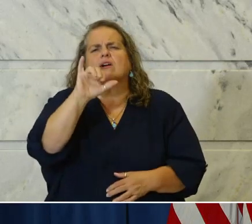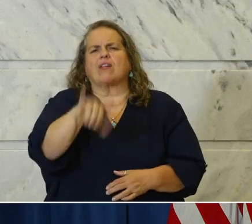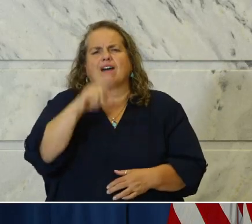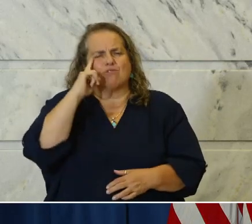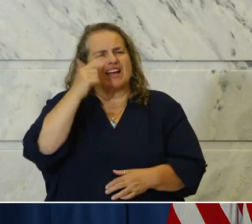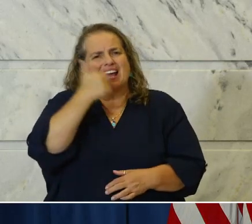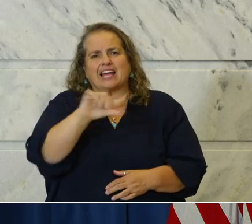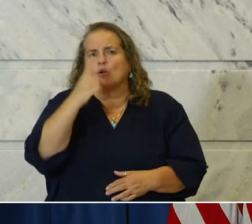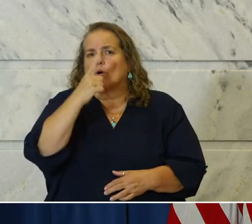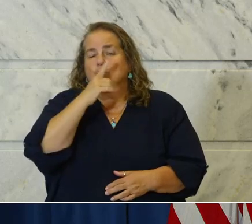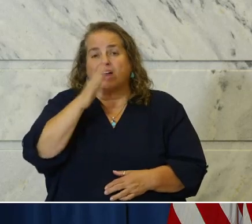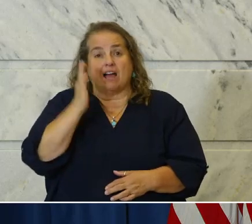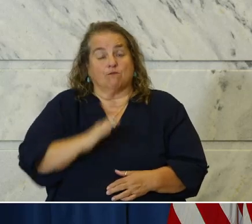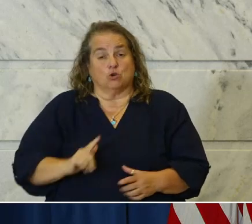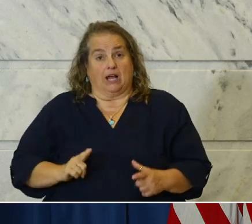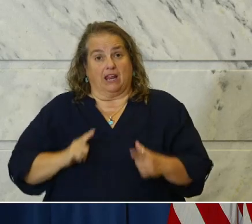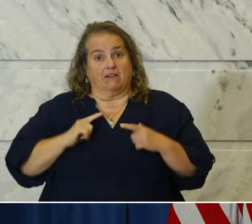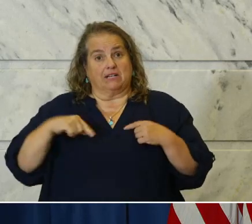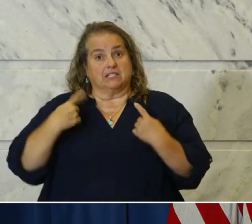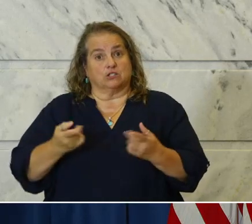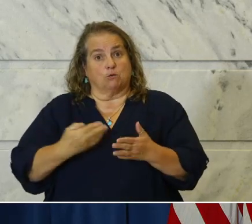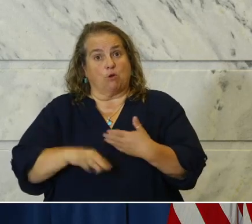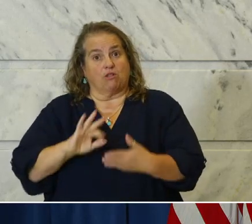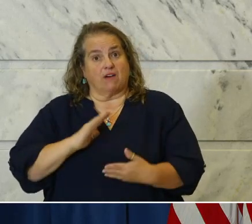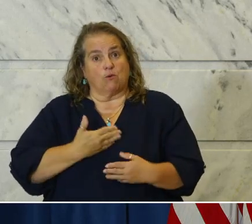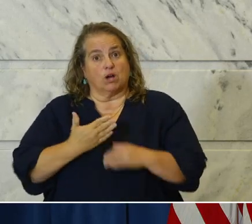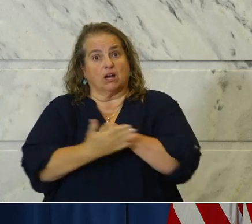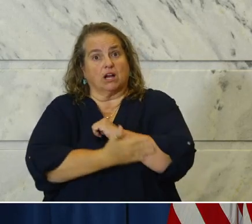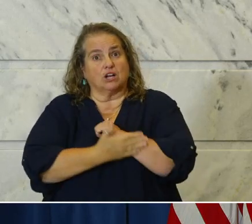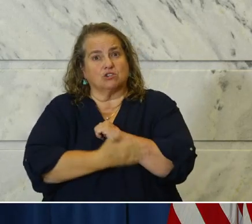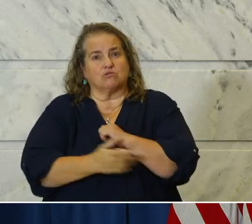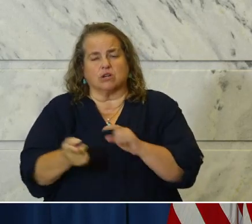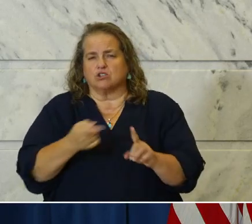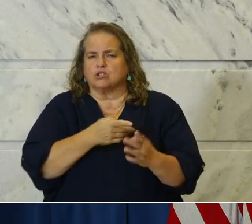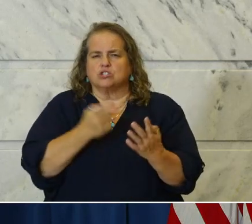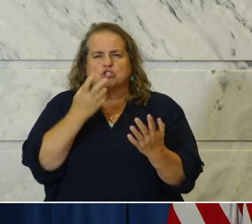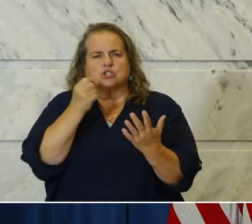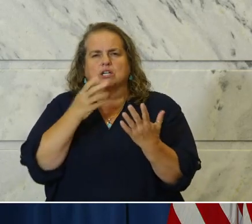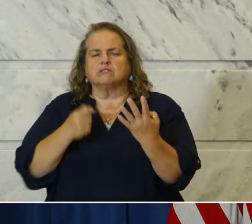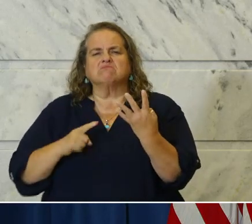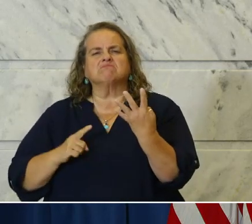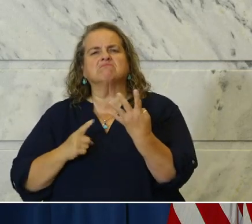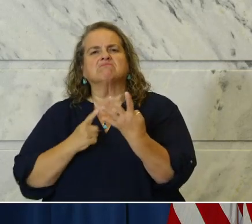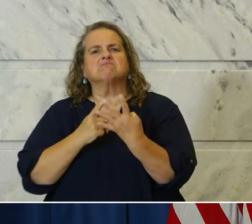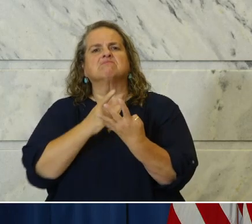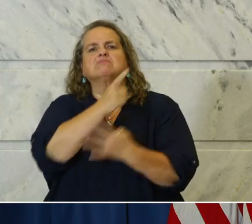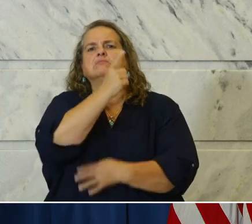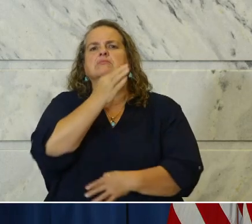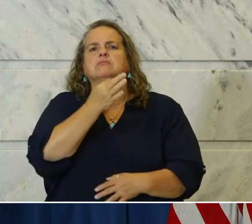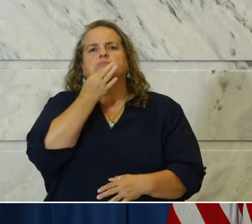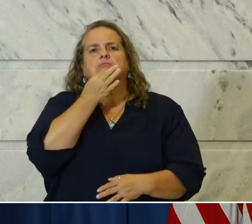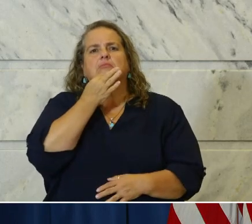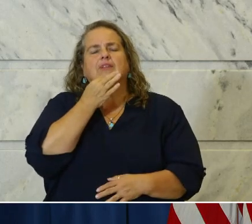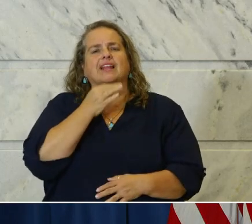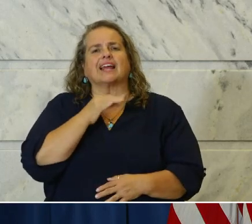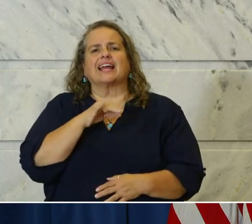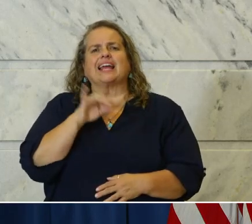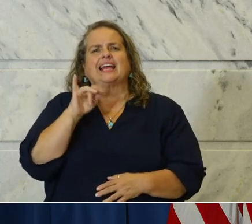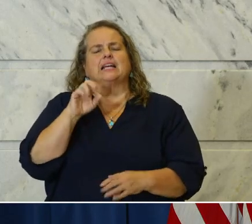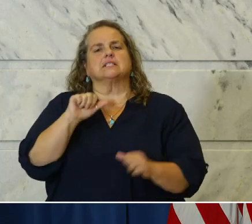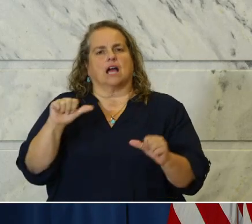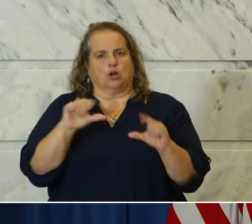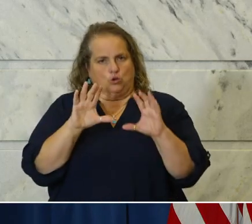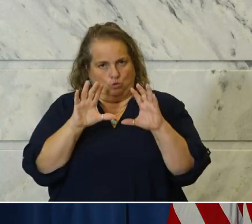lived since the birth of our country? It is thankfully not a fraternity, but it is a